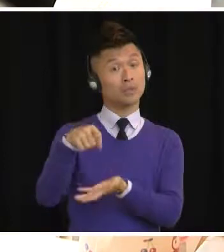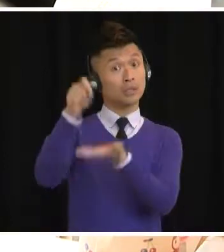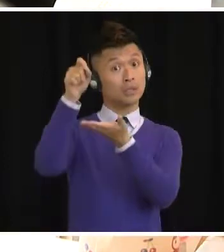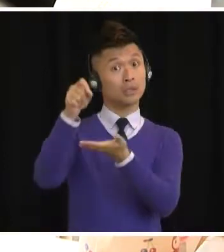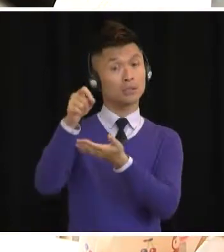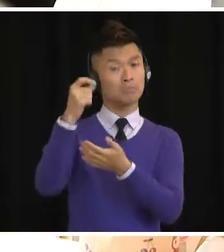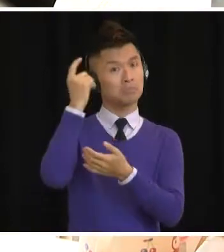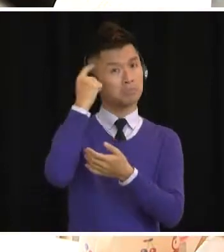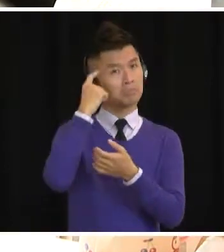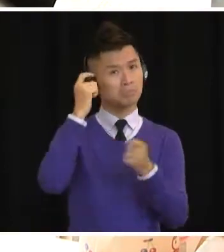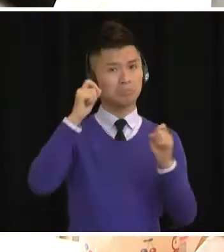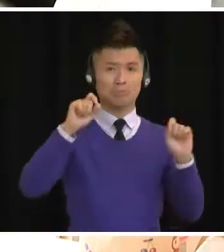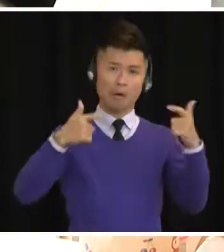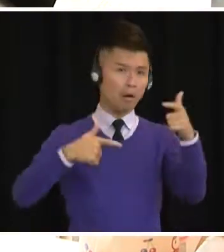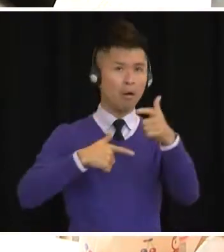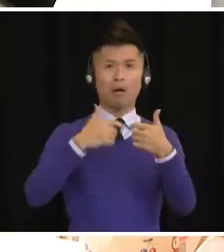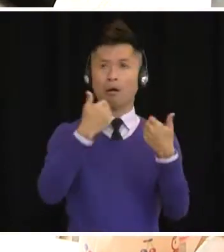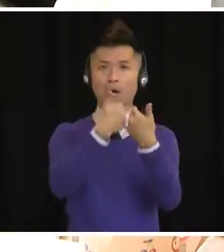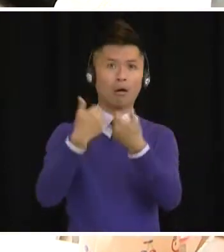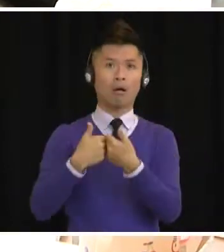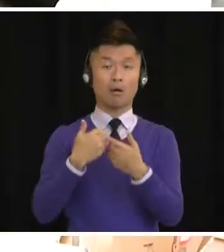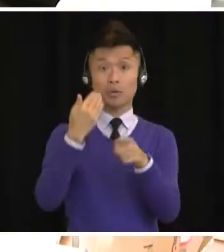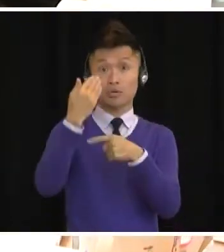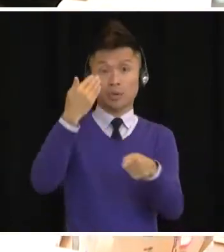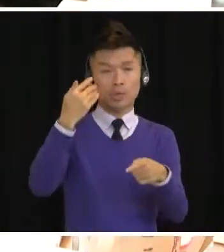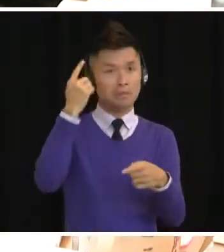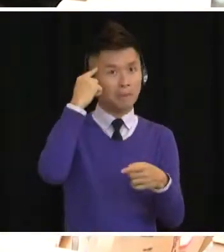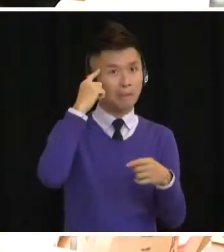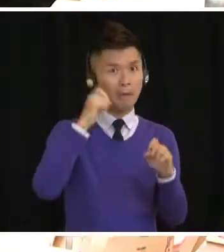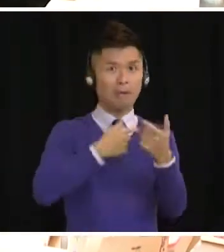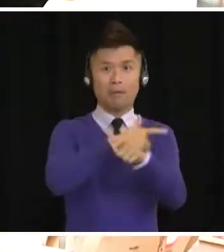So legislators themselves may have different opinions.